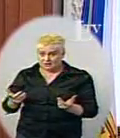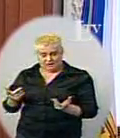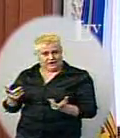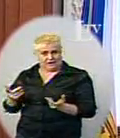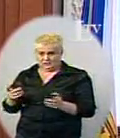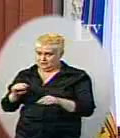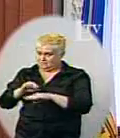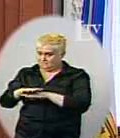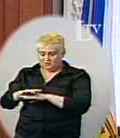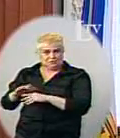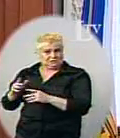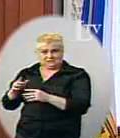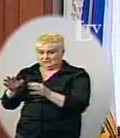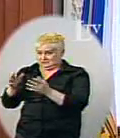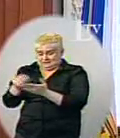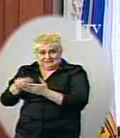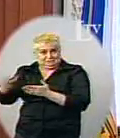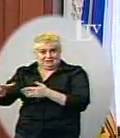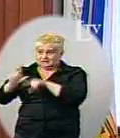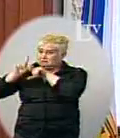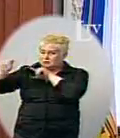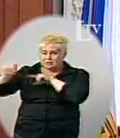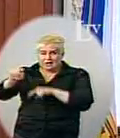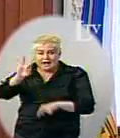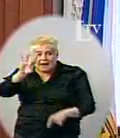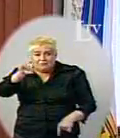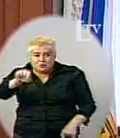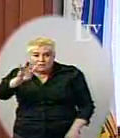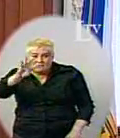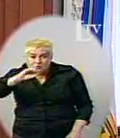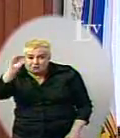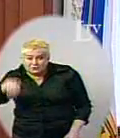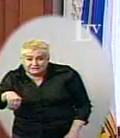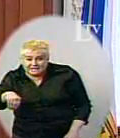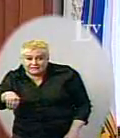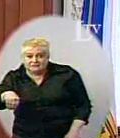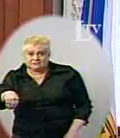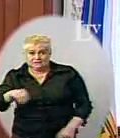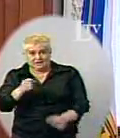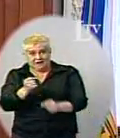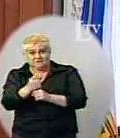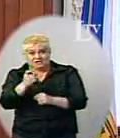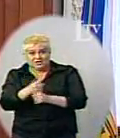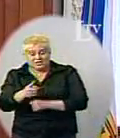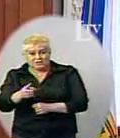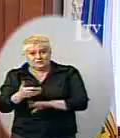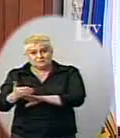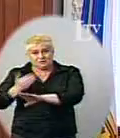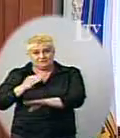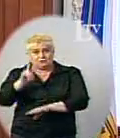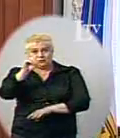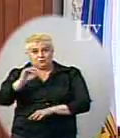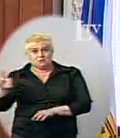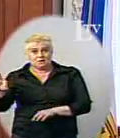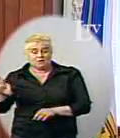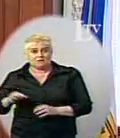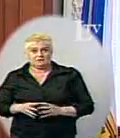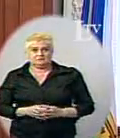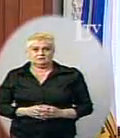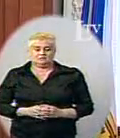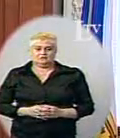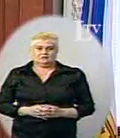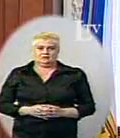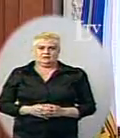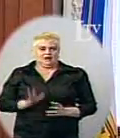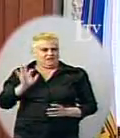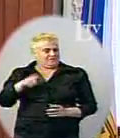up health care spending by 8.4% on average prior to 2009.